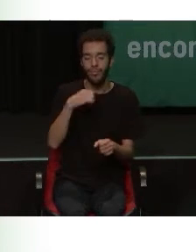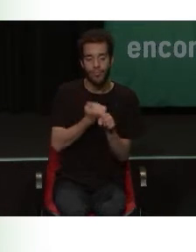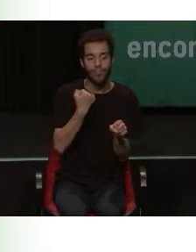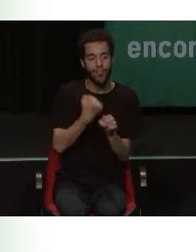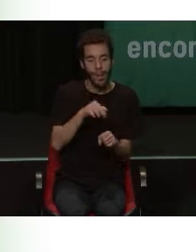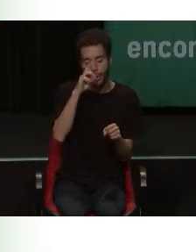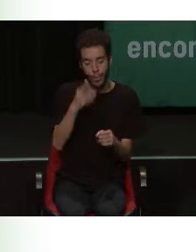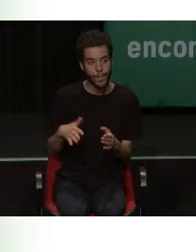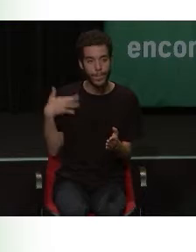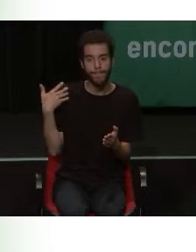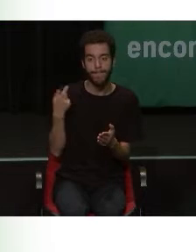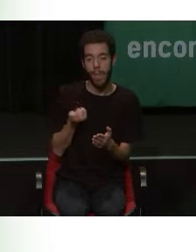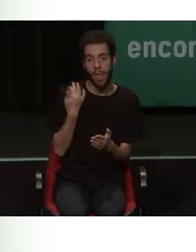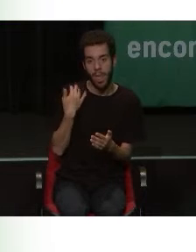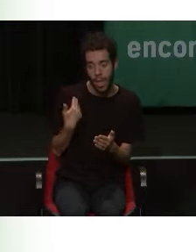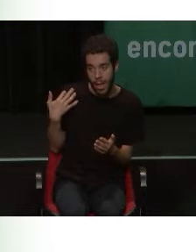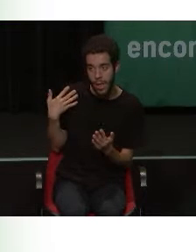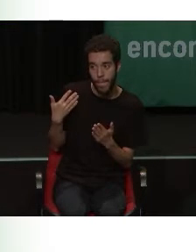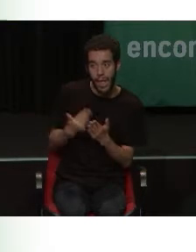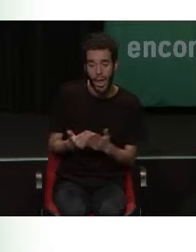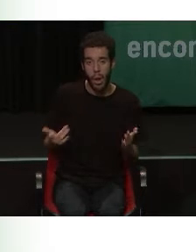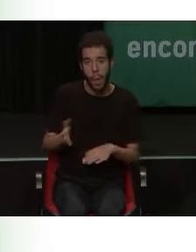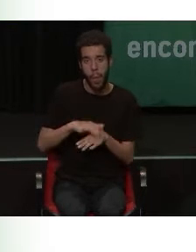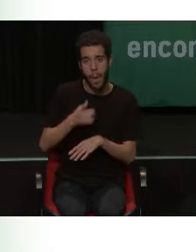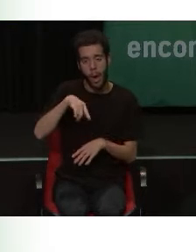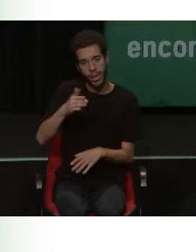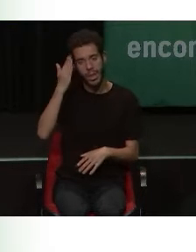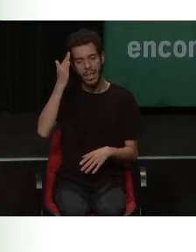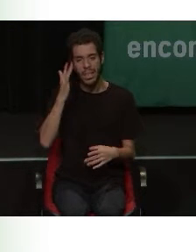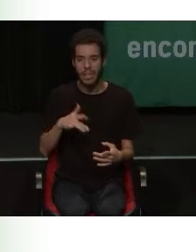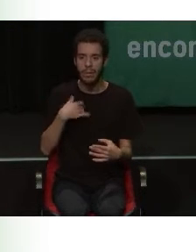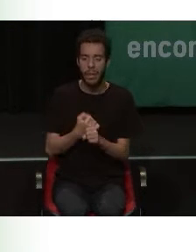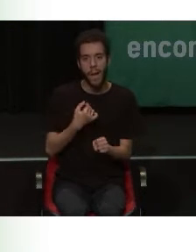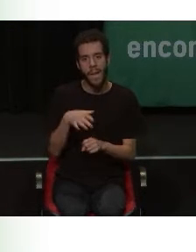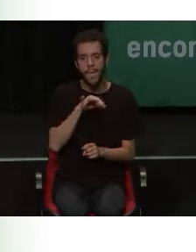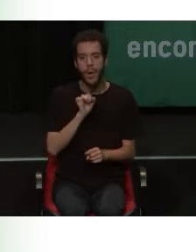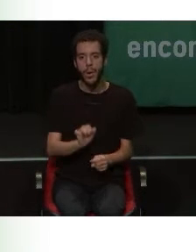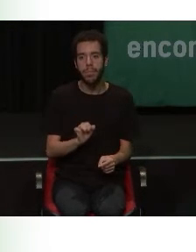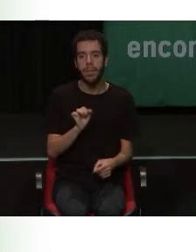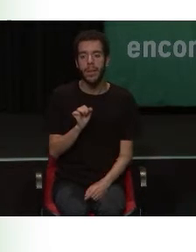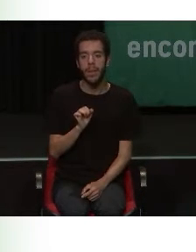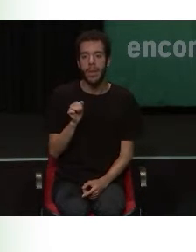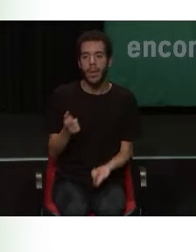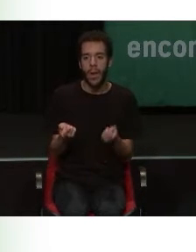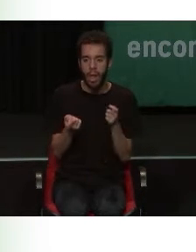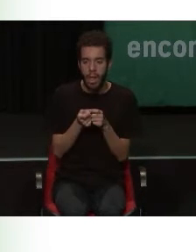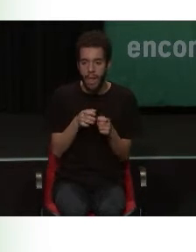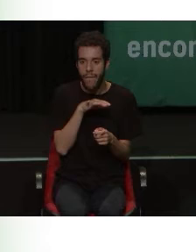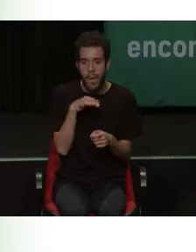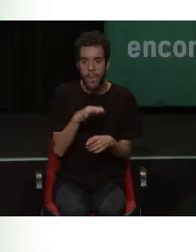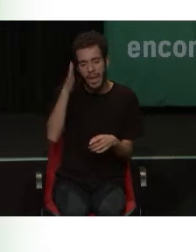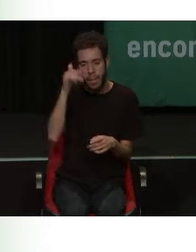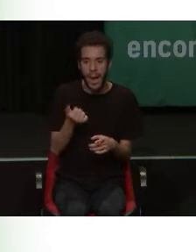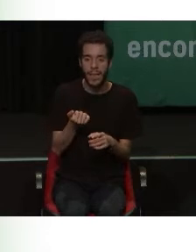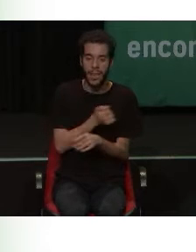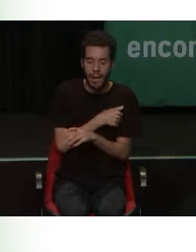We have been focusing on recently, because we believe that this dynamic and this proximity, this